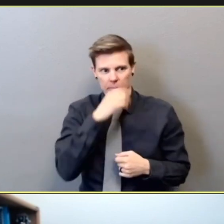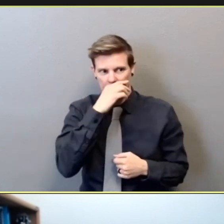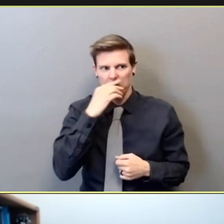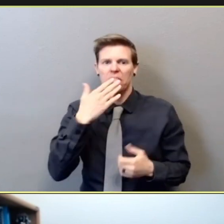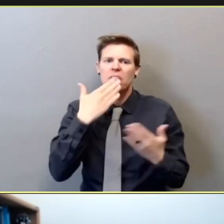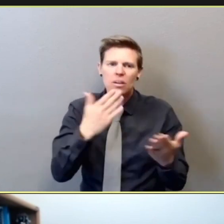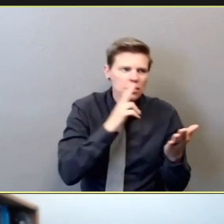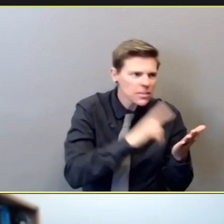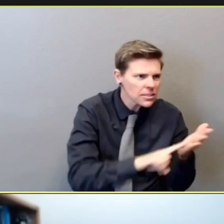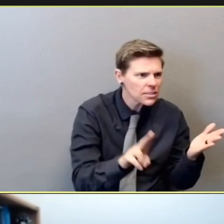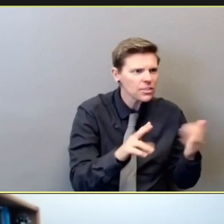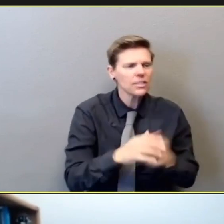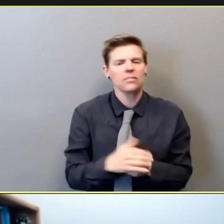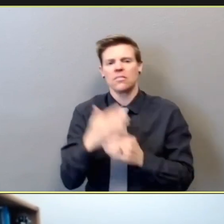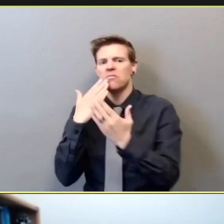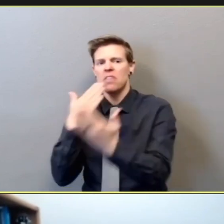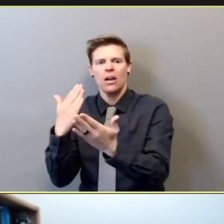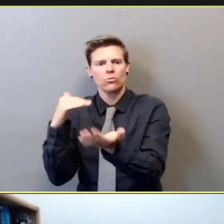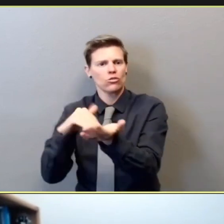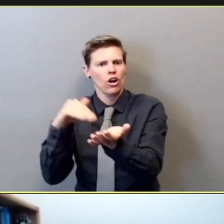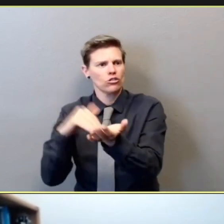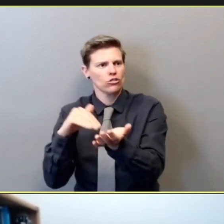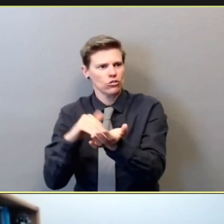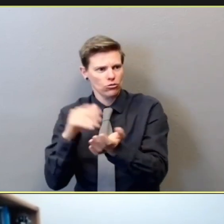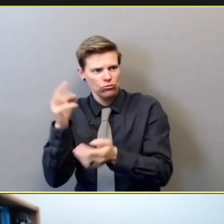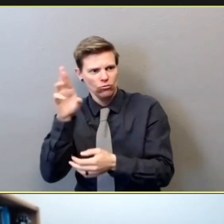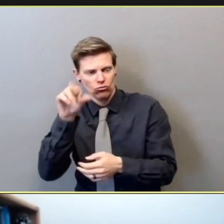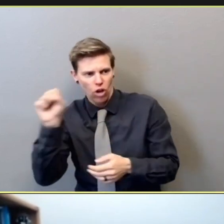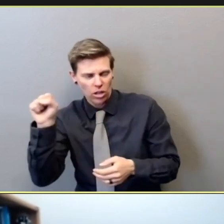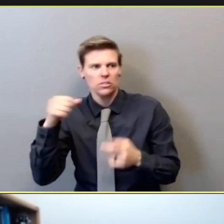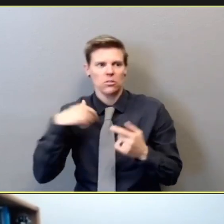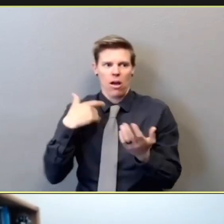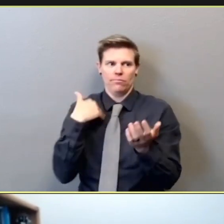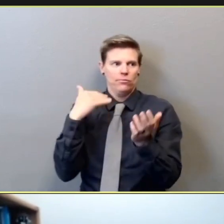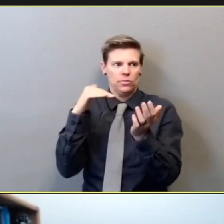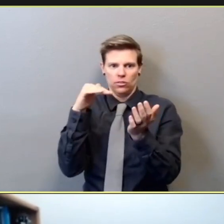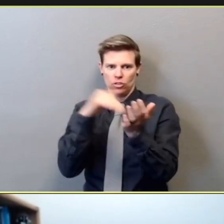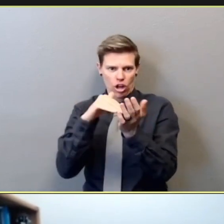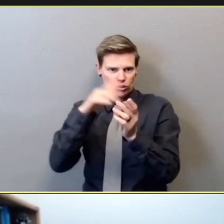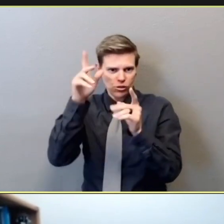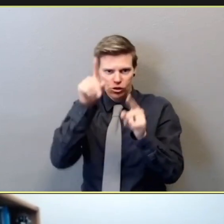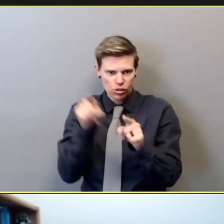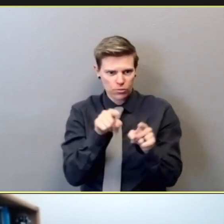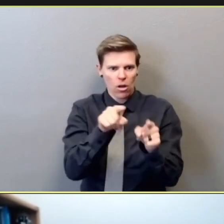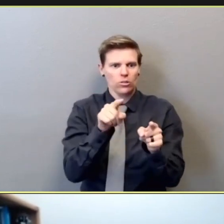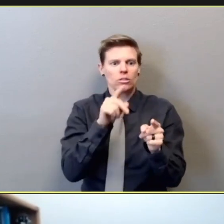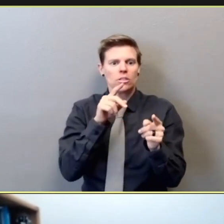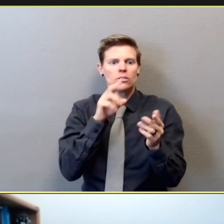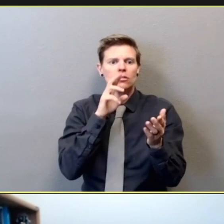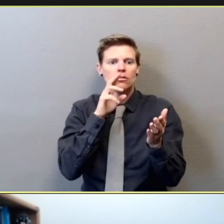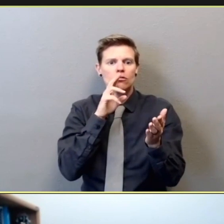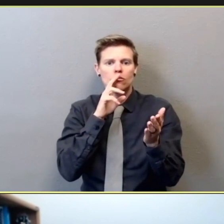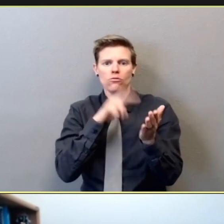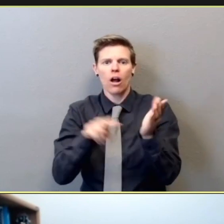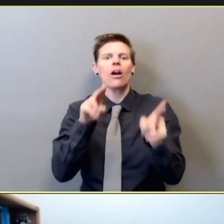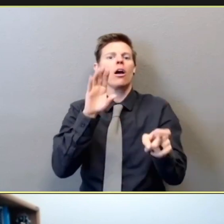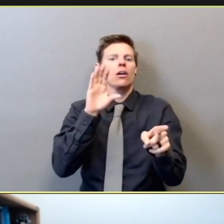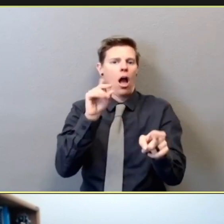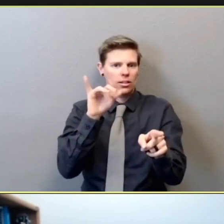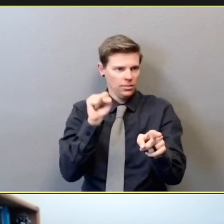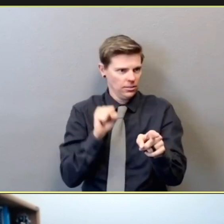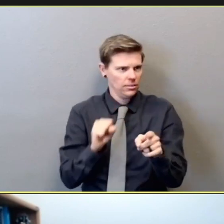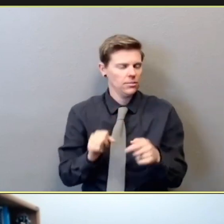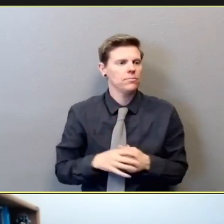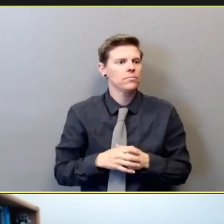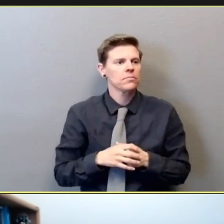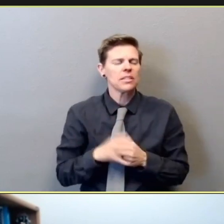My question is for Dr. Collins. Last week, or perhaps the week before, you said you have a goal of vaccinating